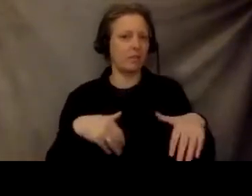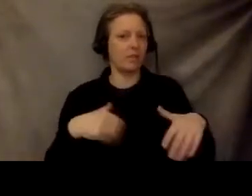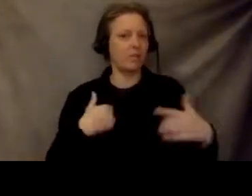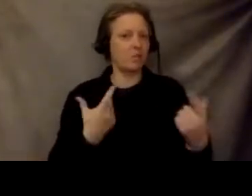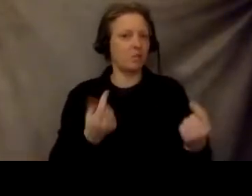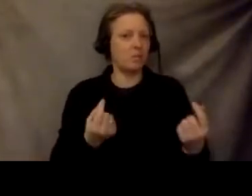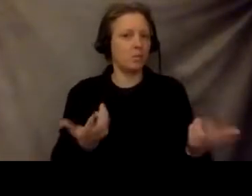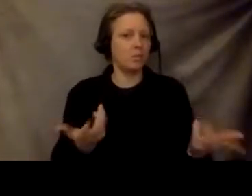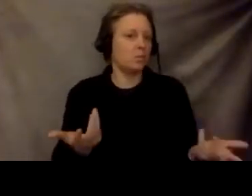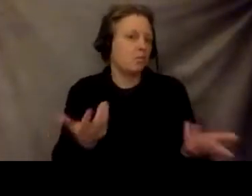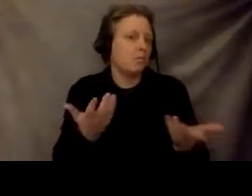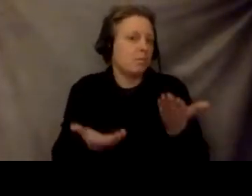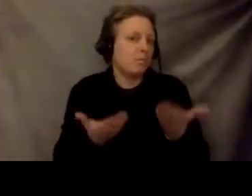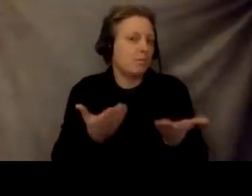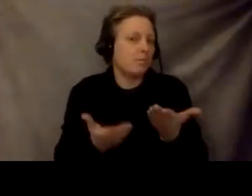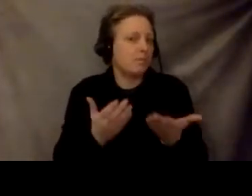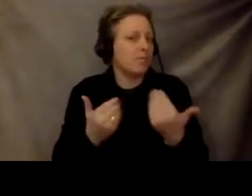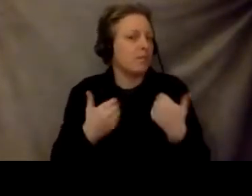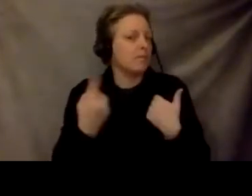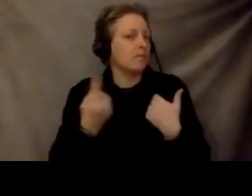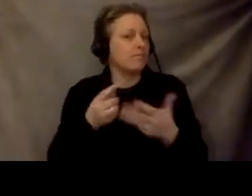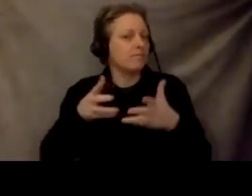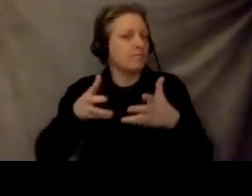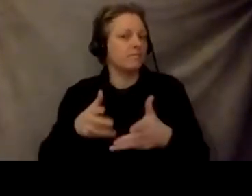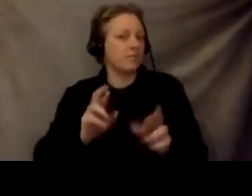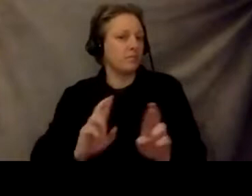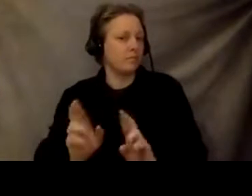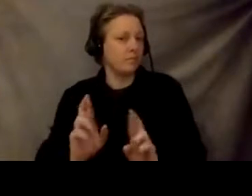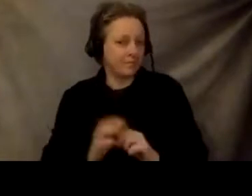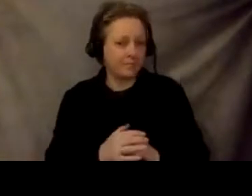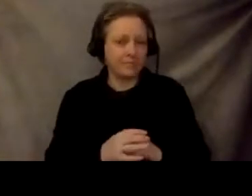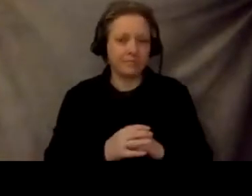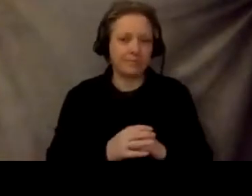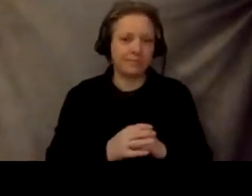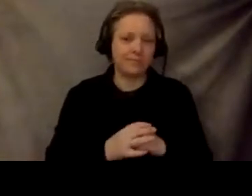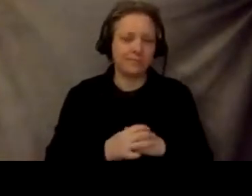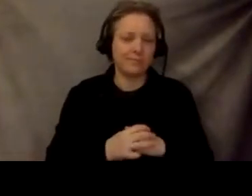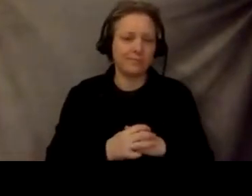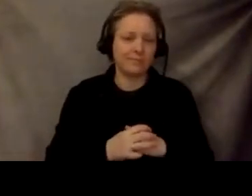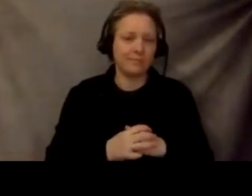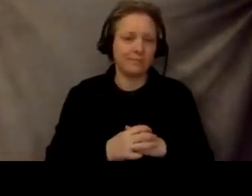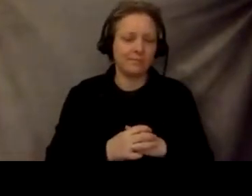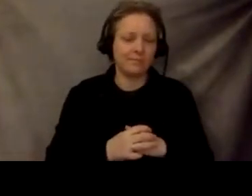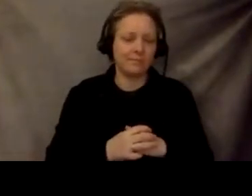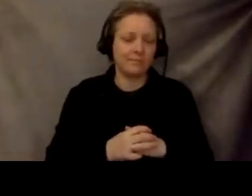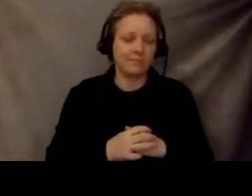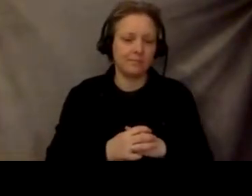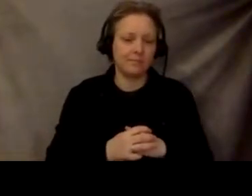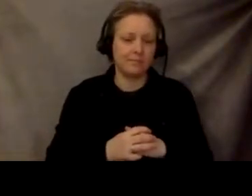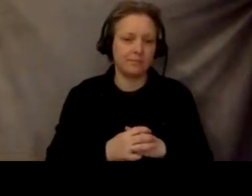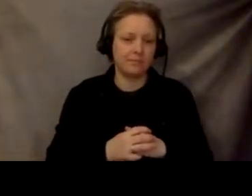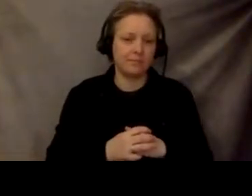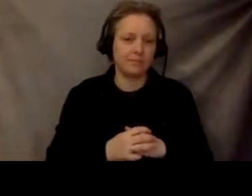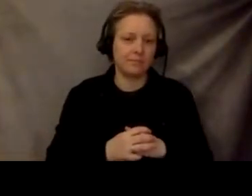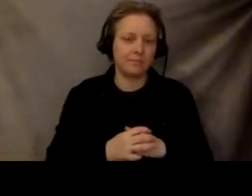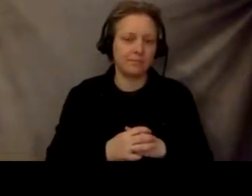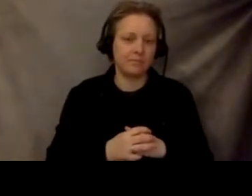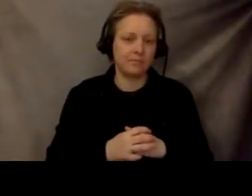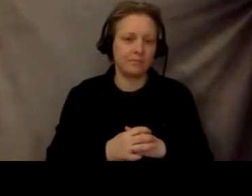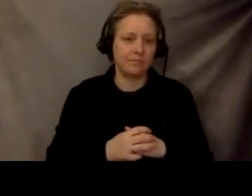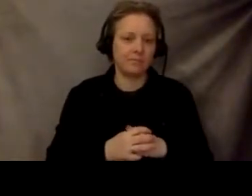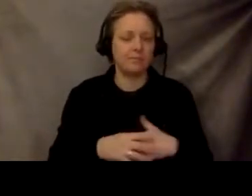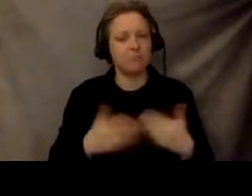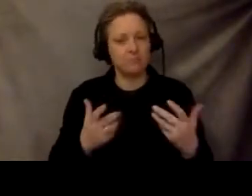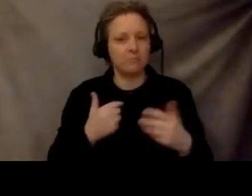a lot. There's a need that's insatiable. And I've said, in fact, in front of some of our congressional folks, I